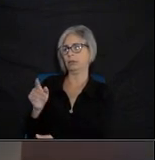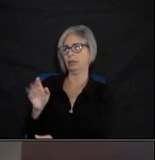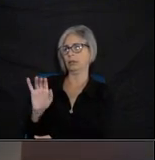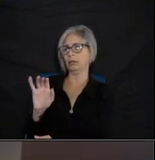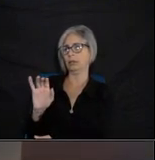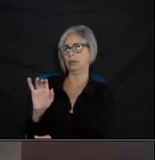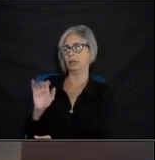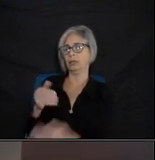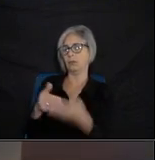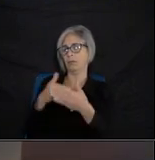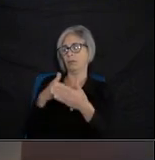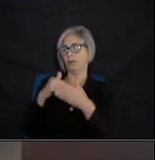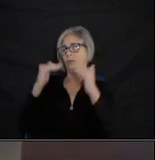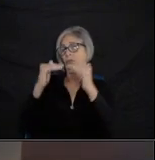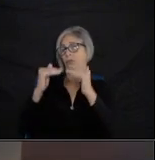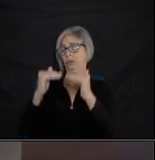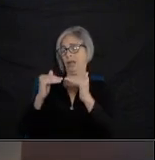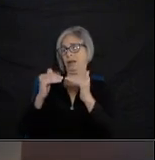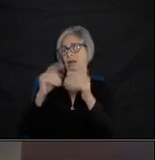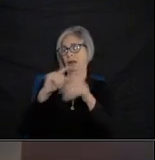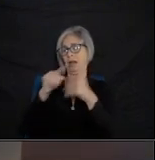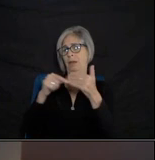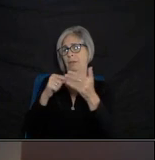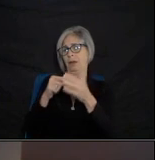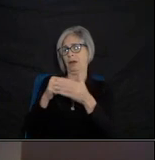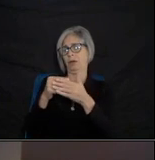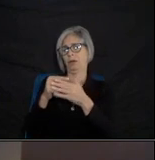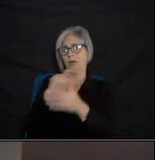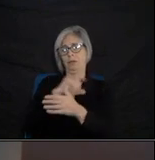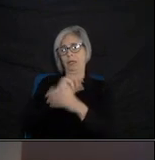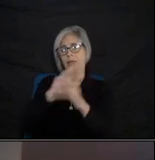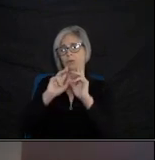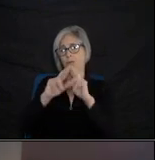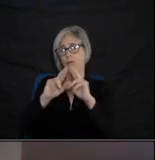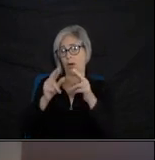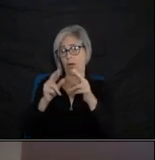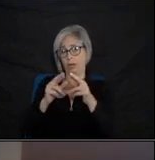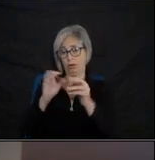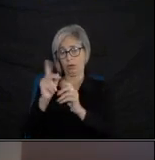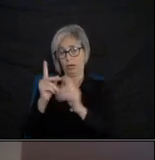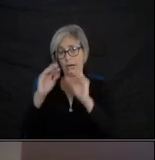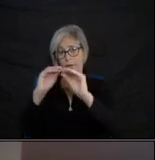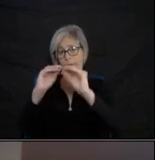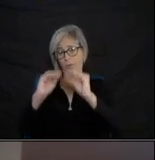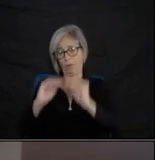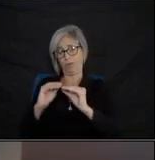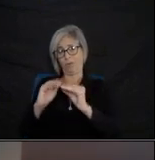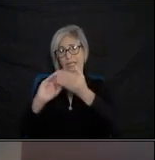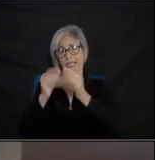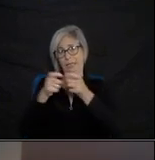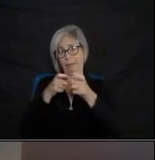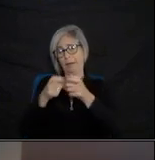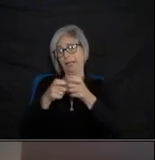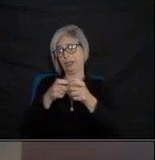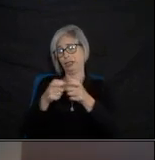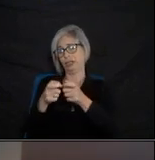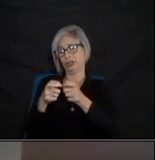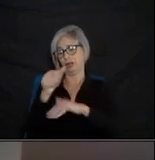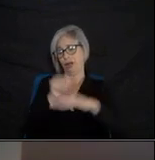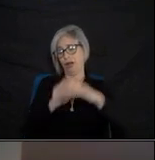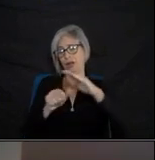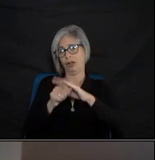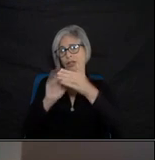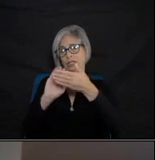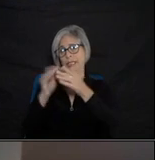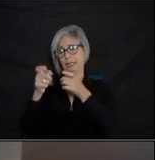Before we move on, regarding the police report, are you okay if we move that to the city managers, under the city